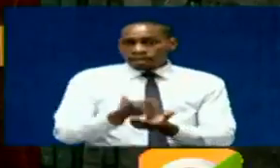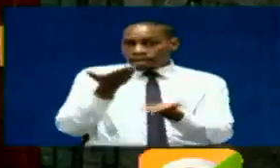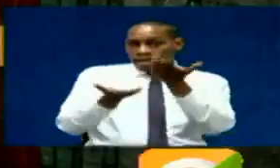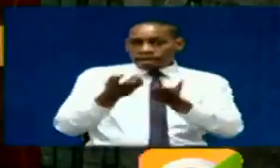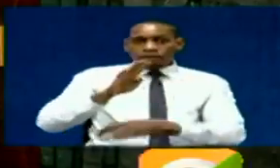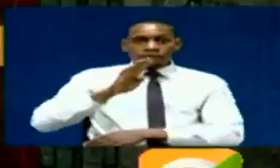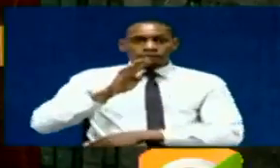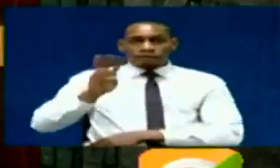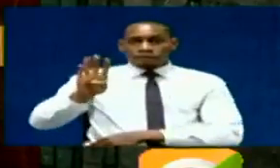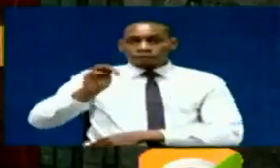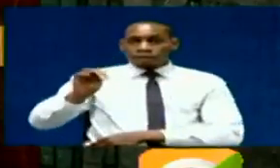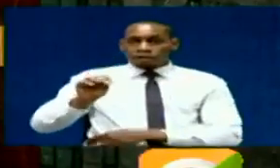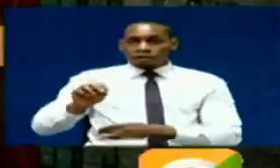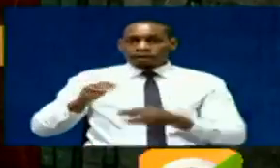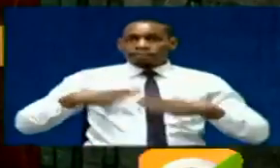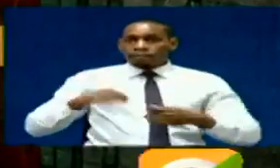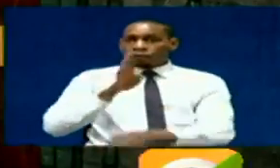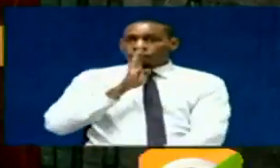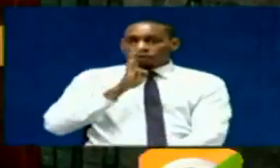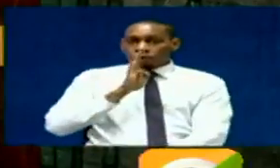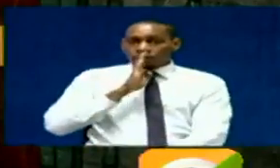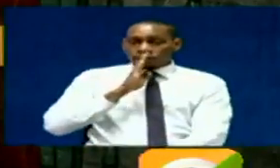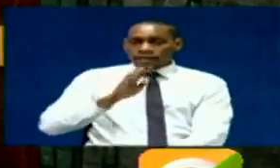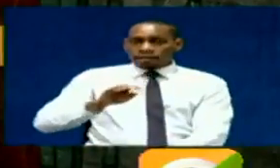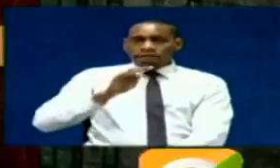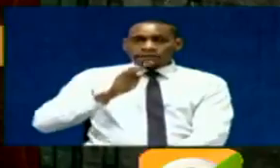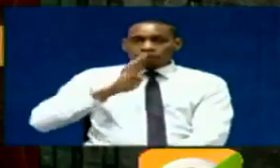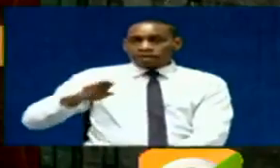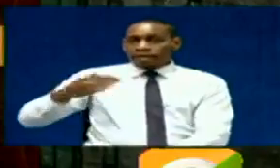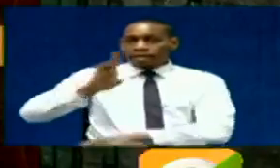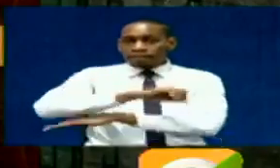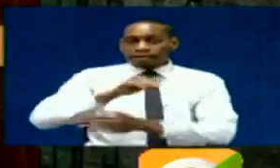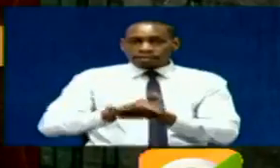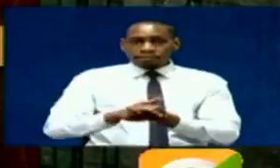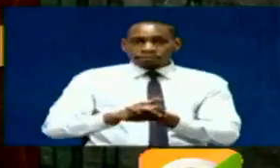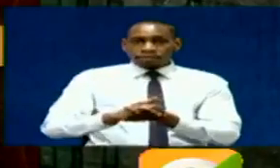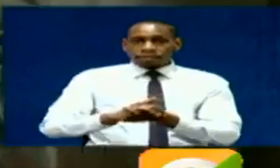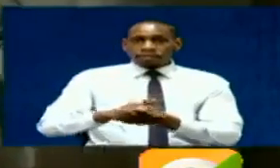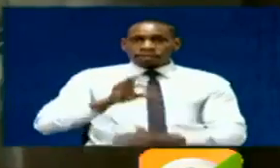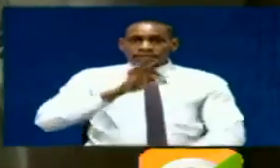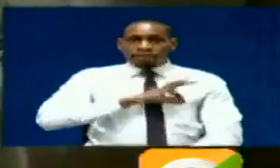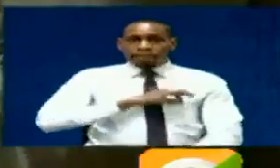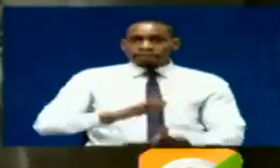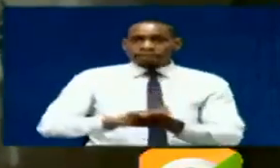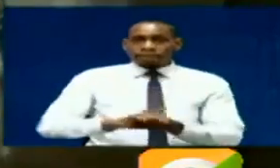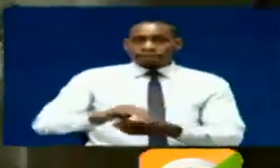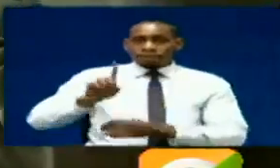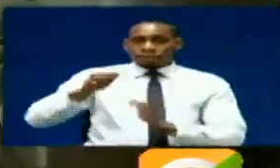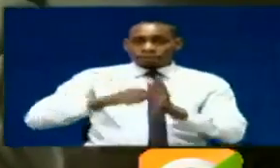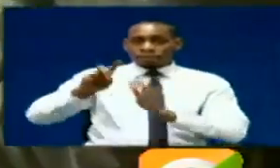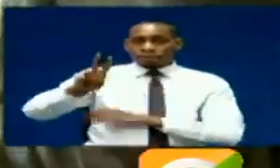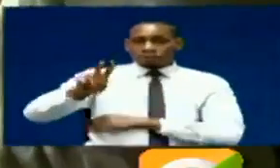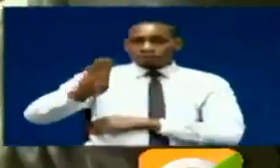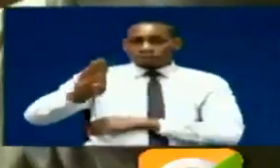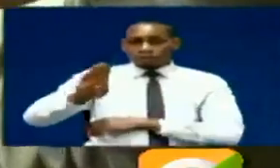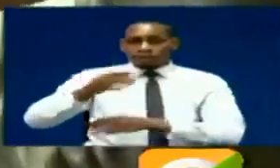4 million active users borrowing an average of 5,500 shillings daily, the platform earned the telco 2.2 billion shillings in the financial period